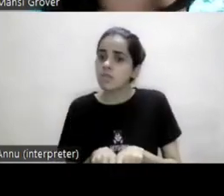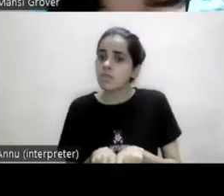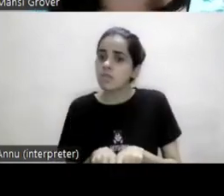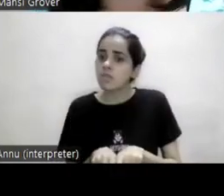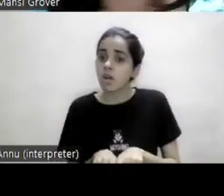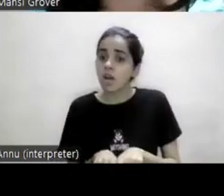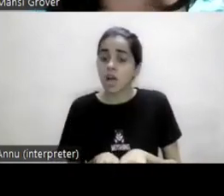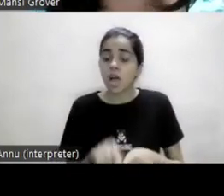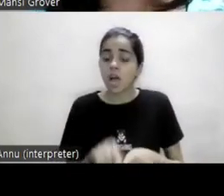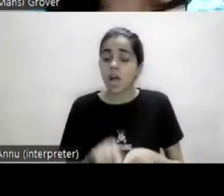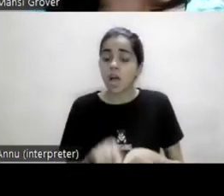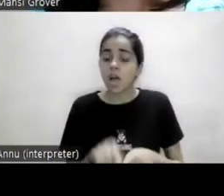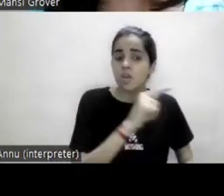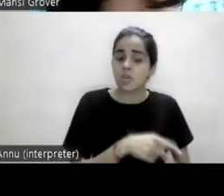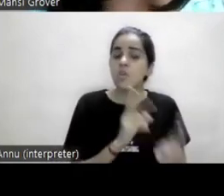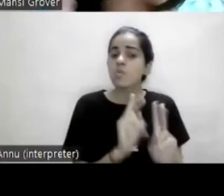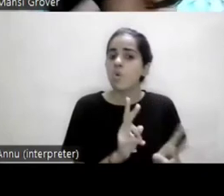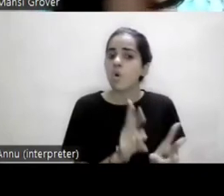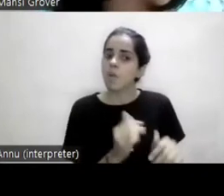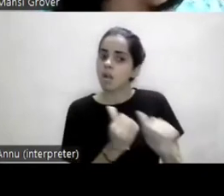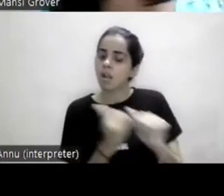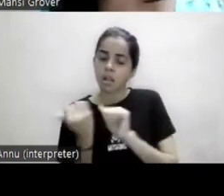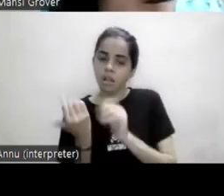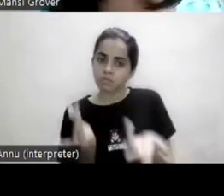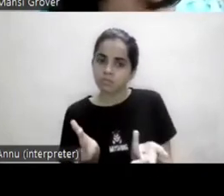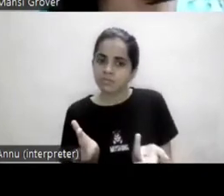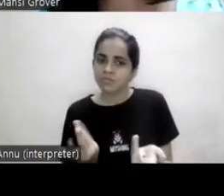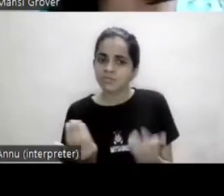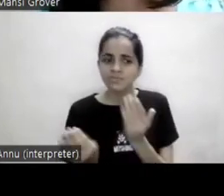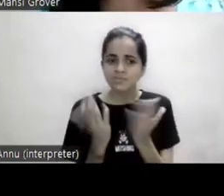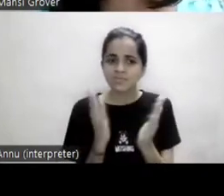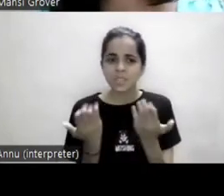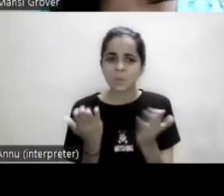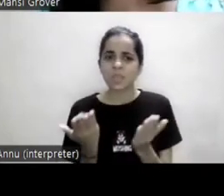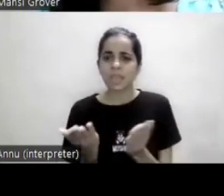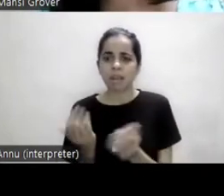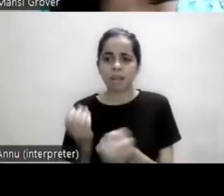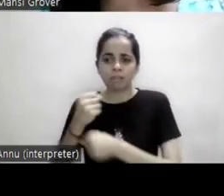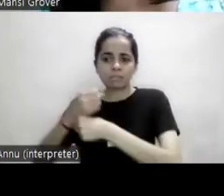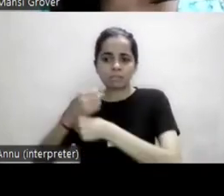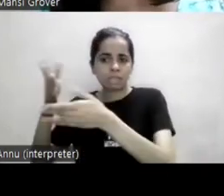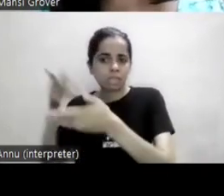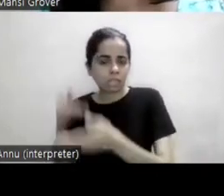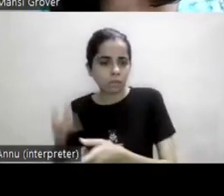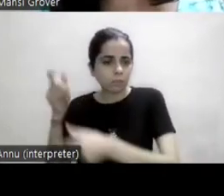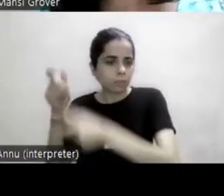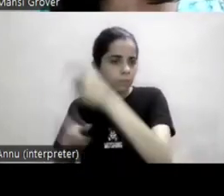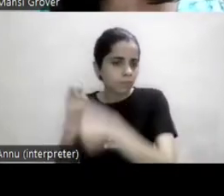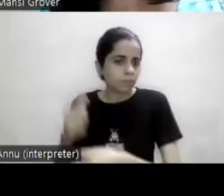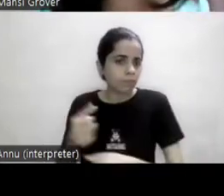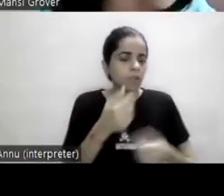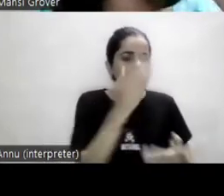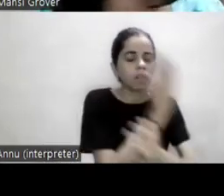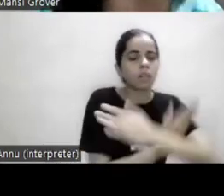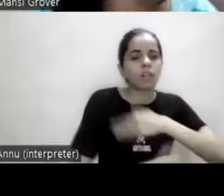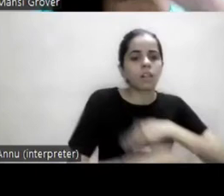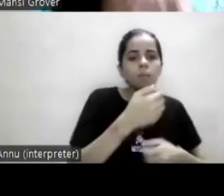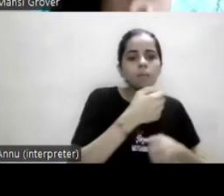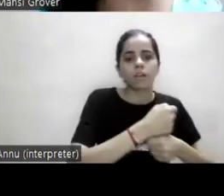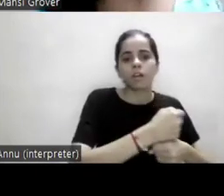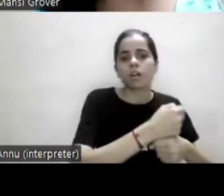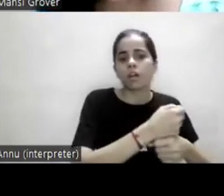He's normal again. I guess there is one thing which I just want to, put in. Yeah.